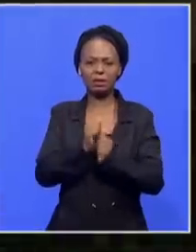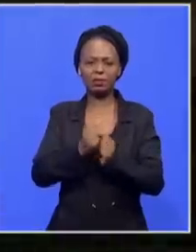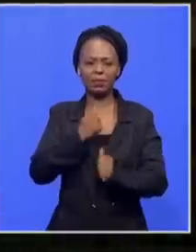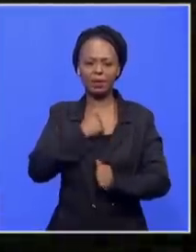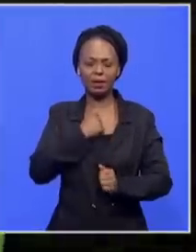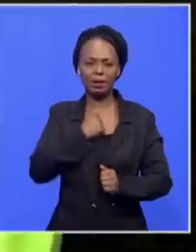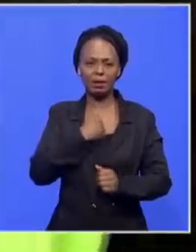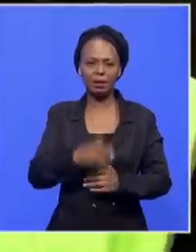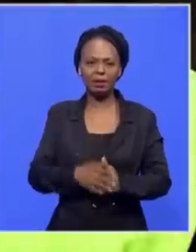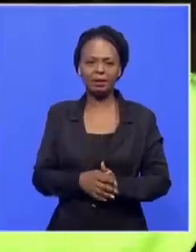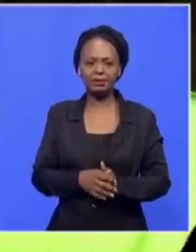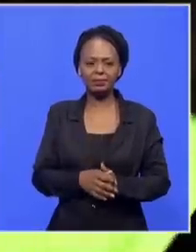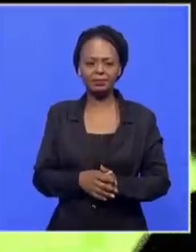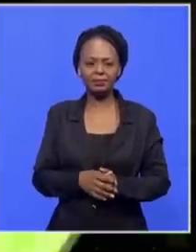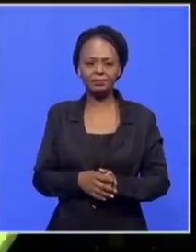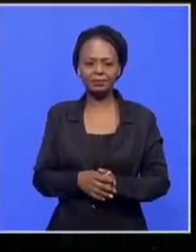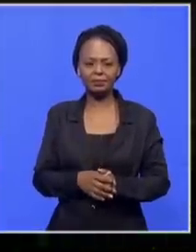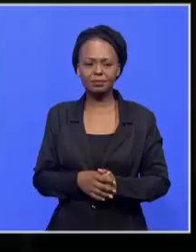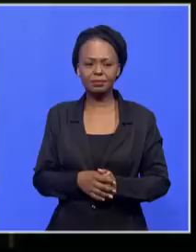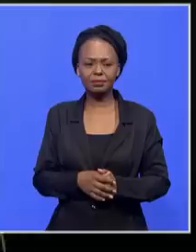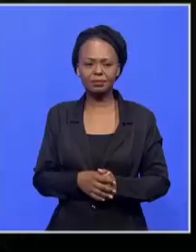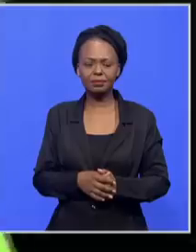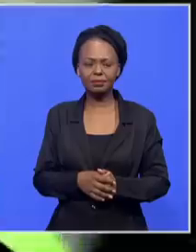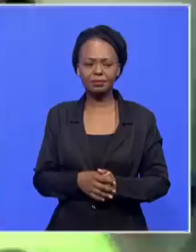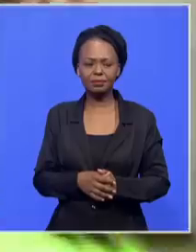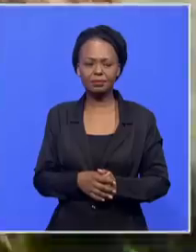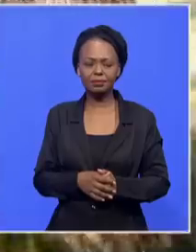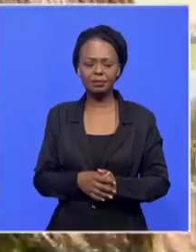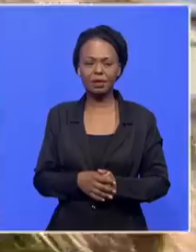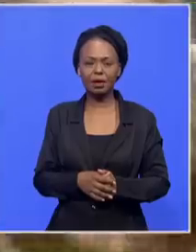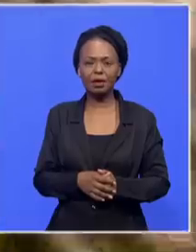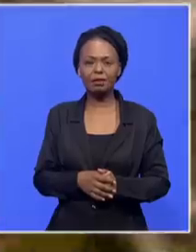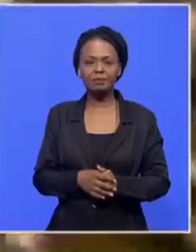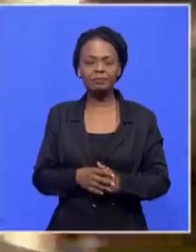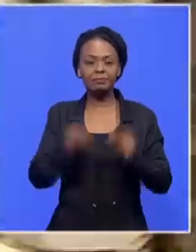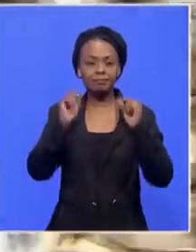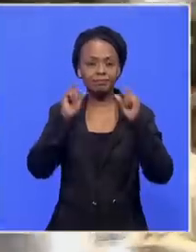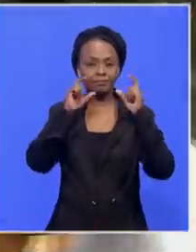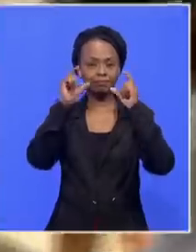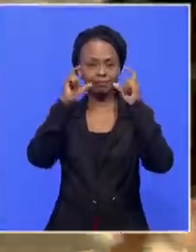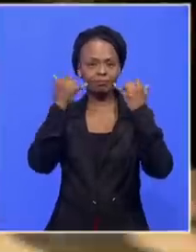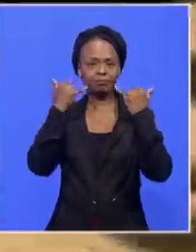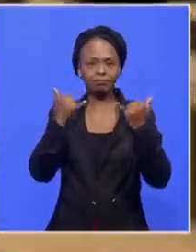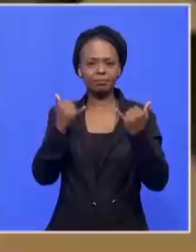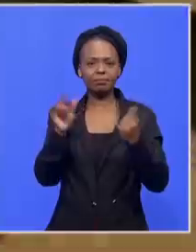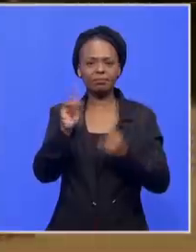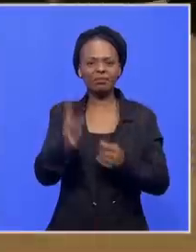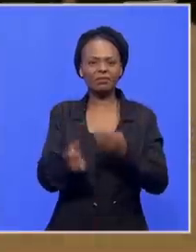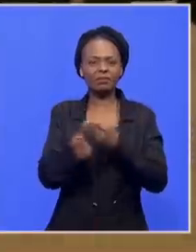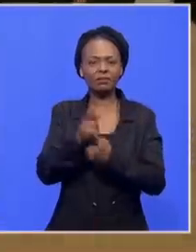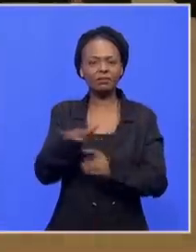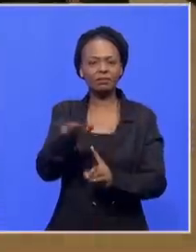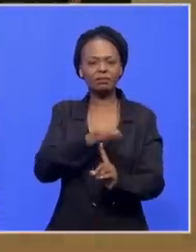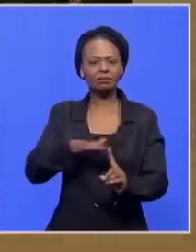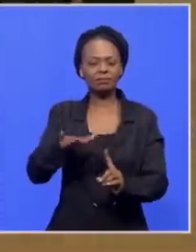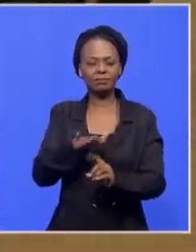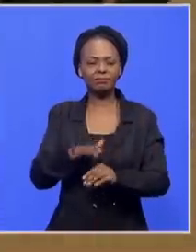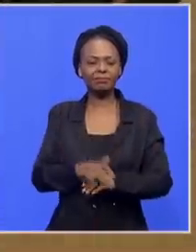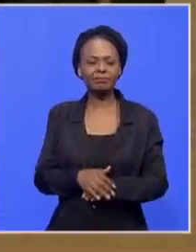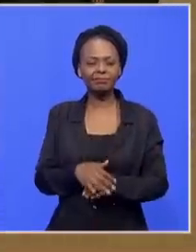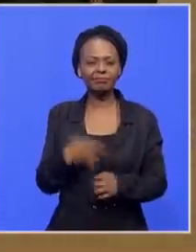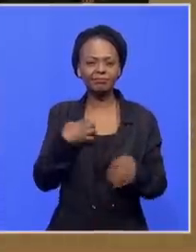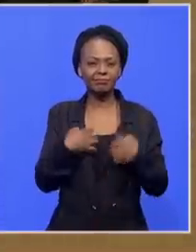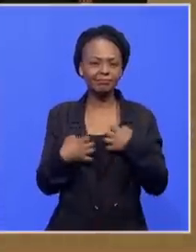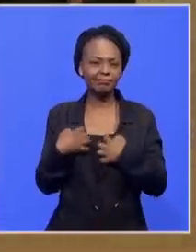we continue to keep a very keen eye on what is happening here. As I said, sensitive,